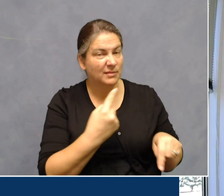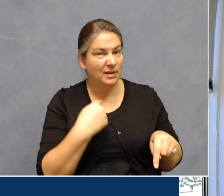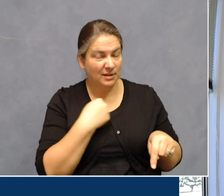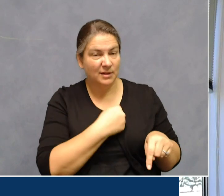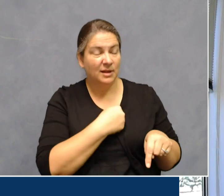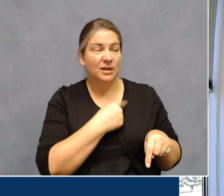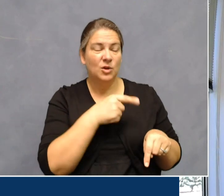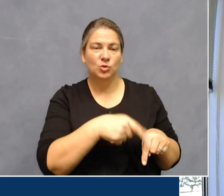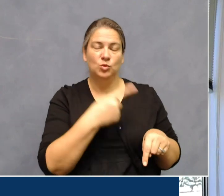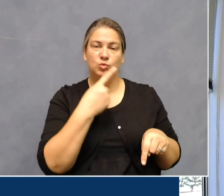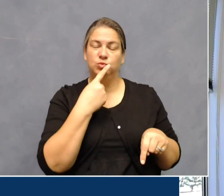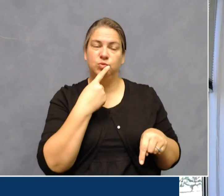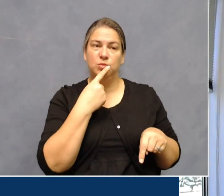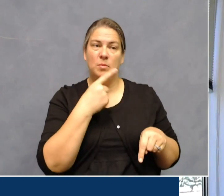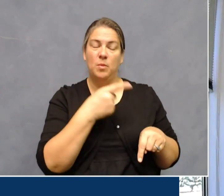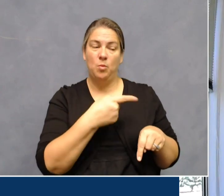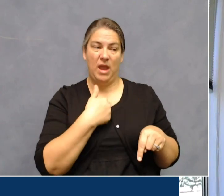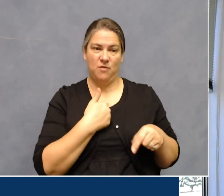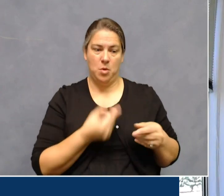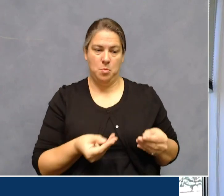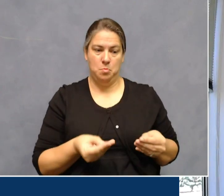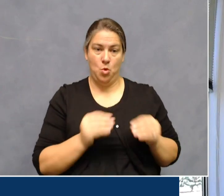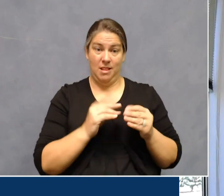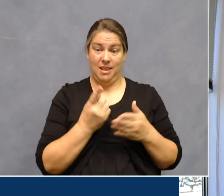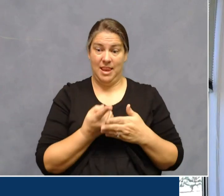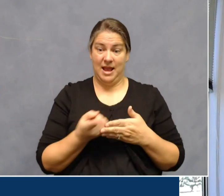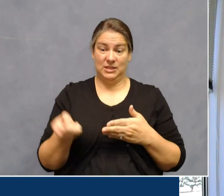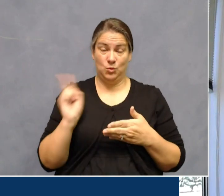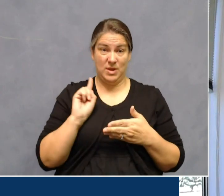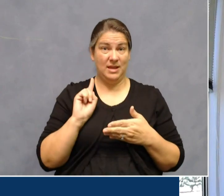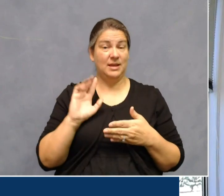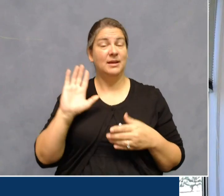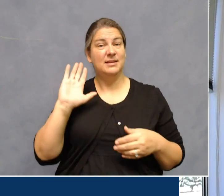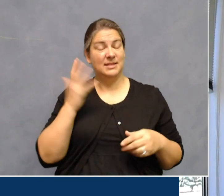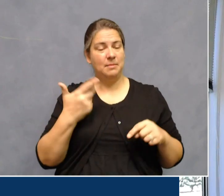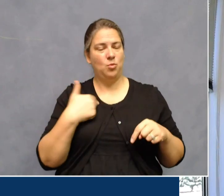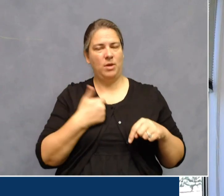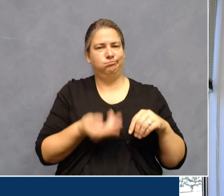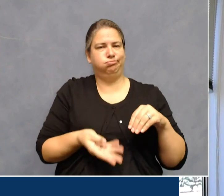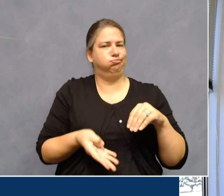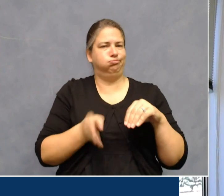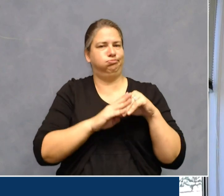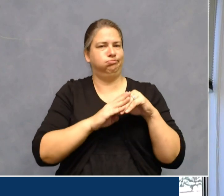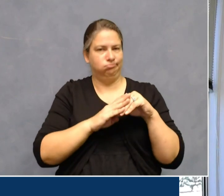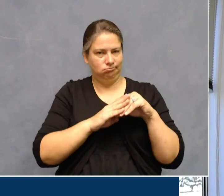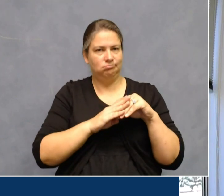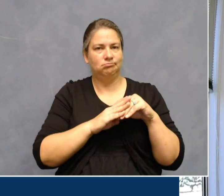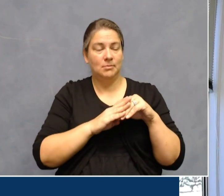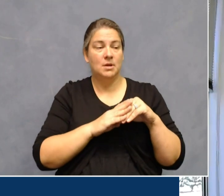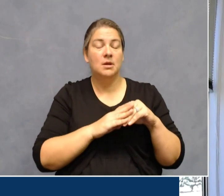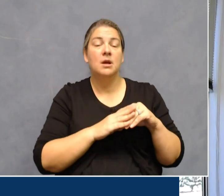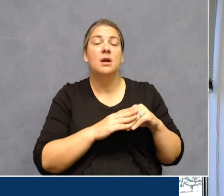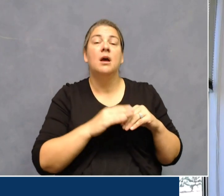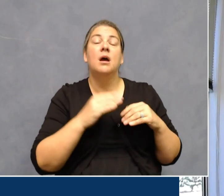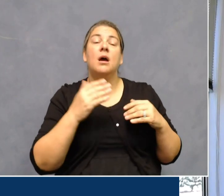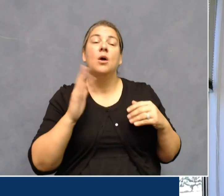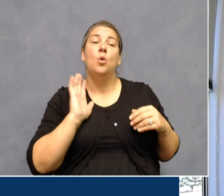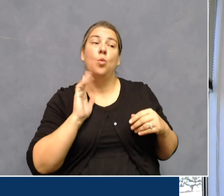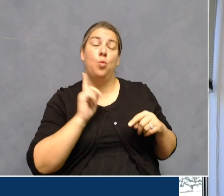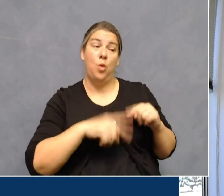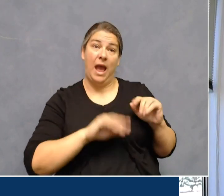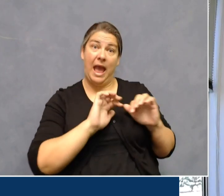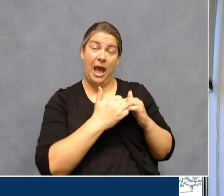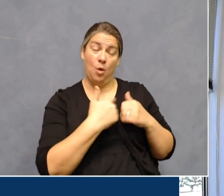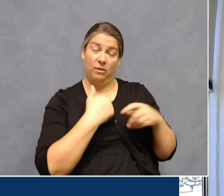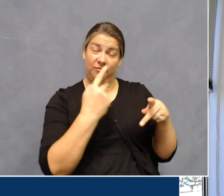100,000 people last week. To put that in context, on our incidence rate map that we use for the schools and